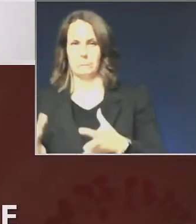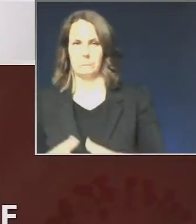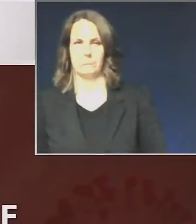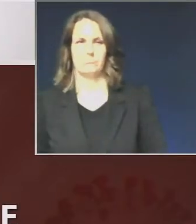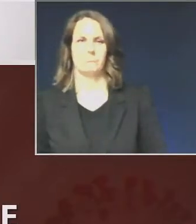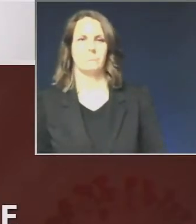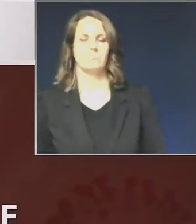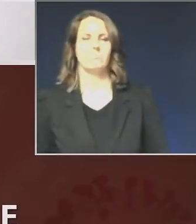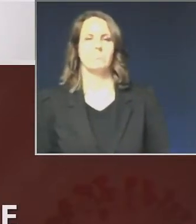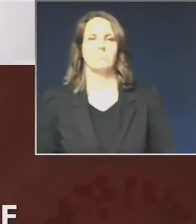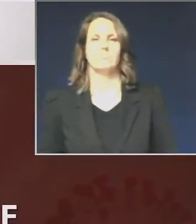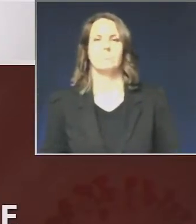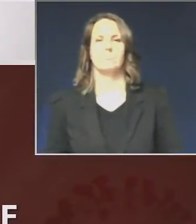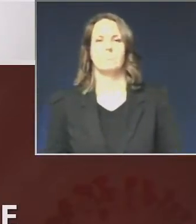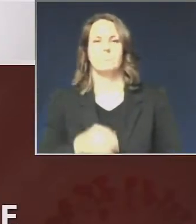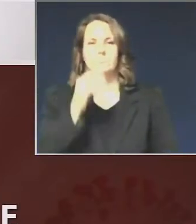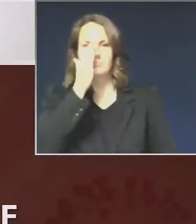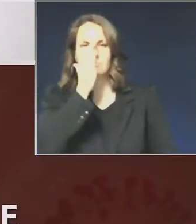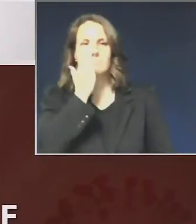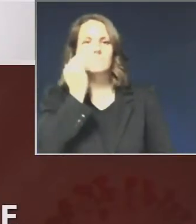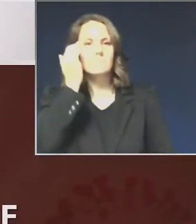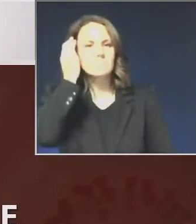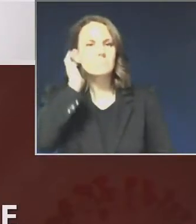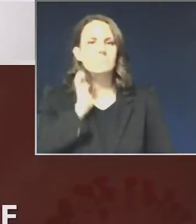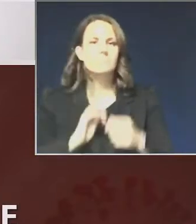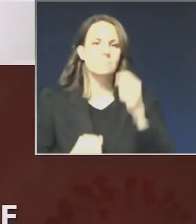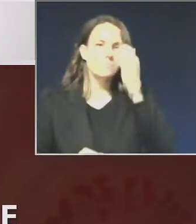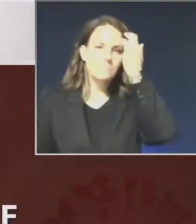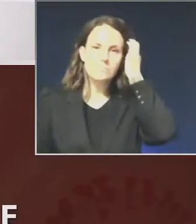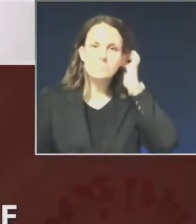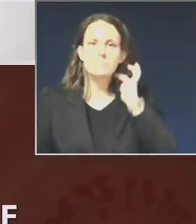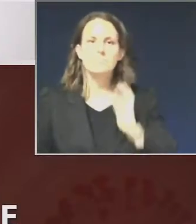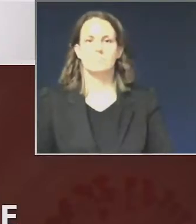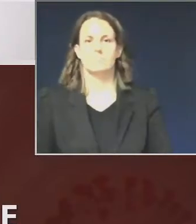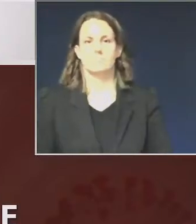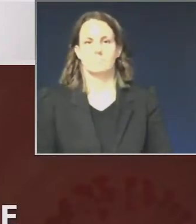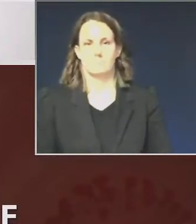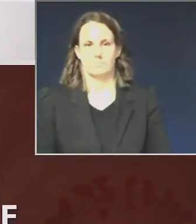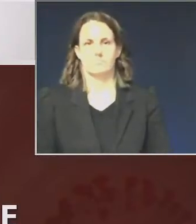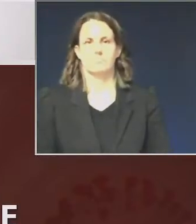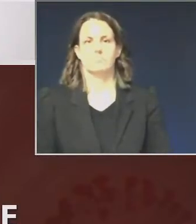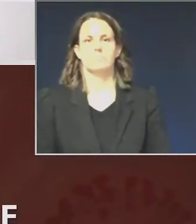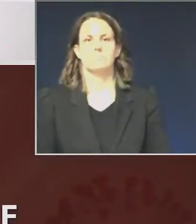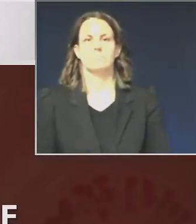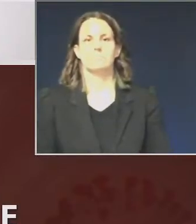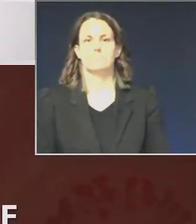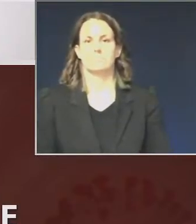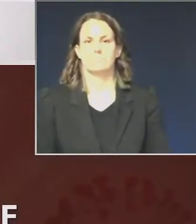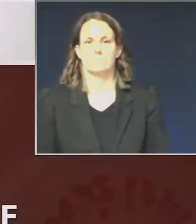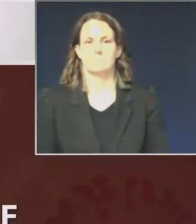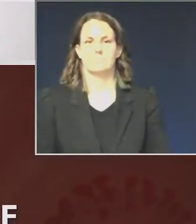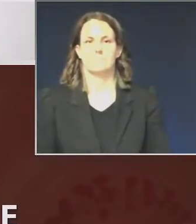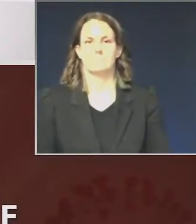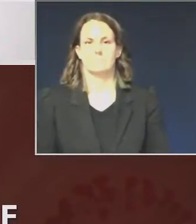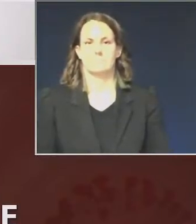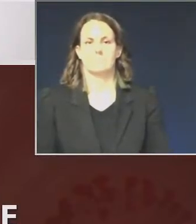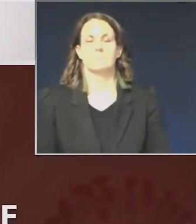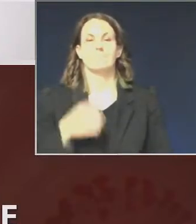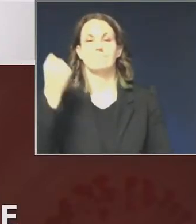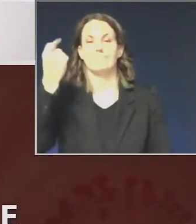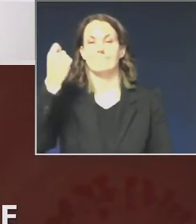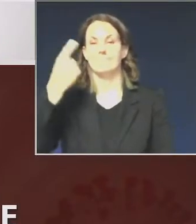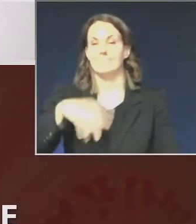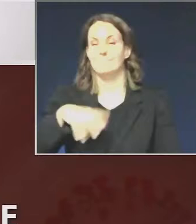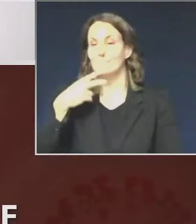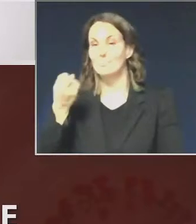the eligible kids and teens in Wisconsin than adults. And I was wondering if you had thoughts on why that is. And I am similarly